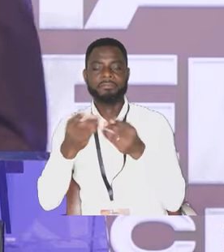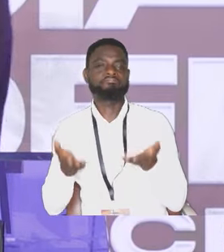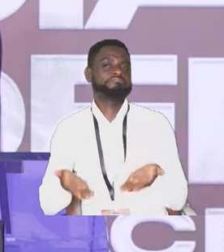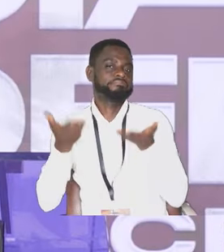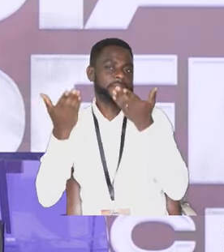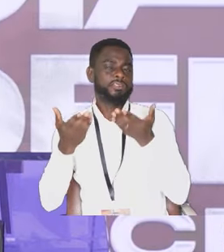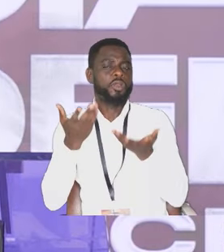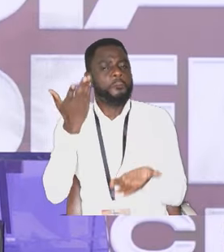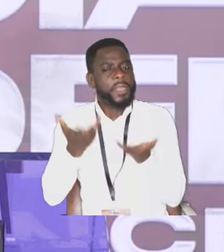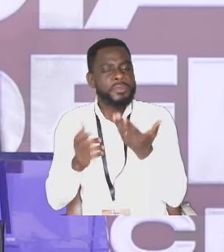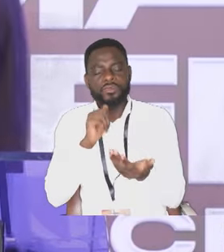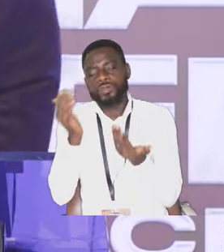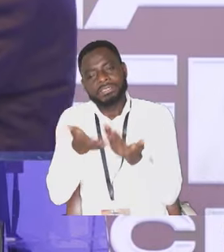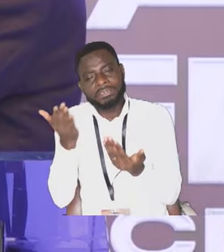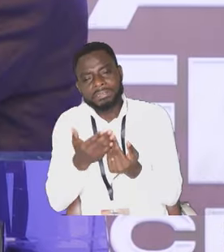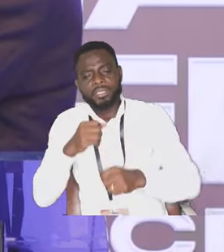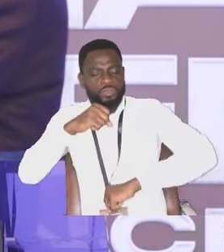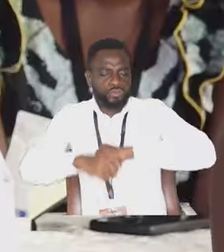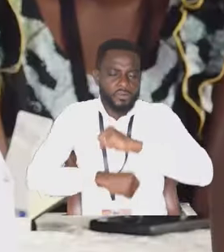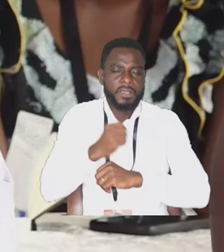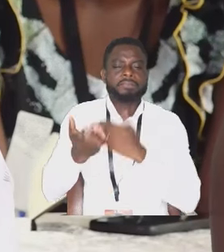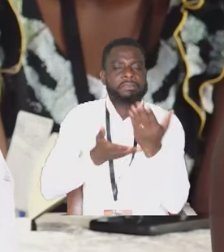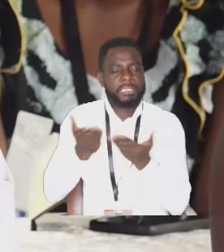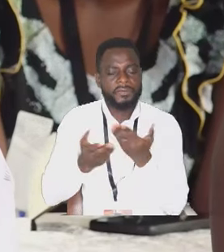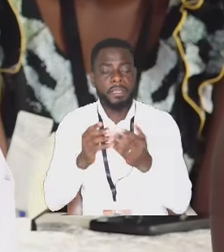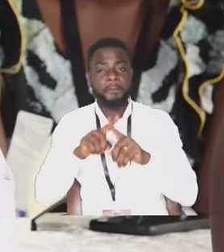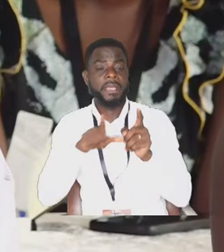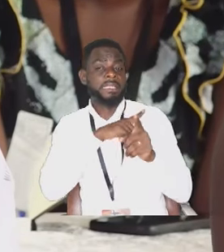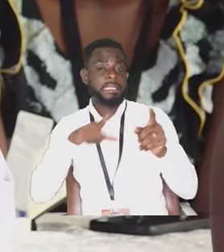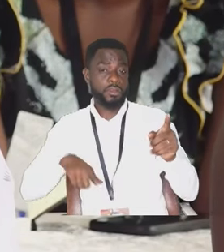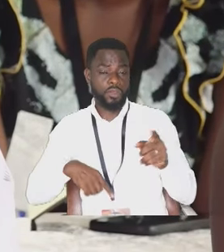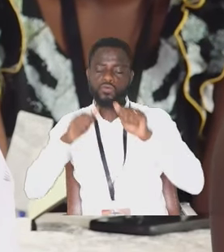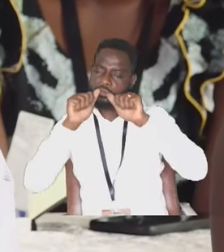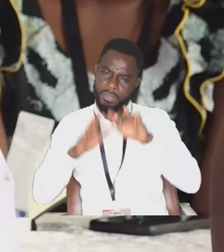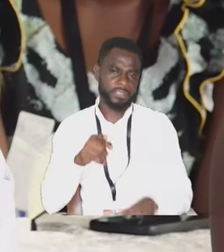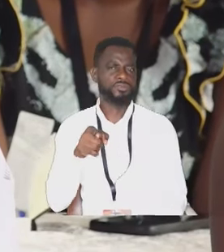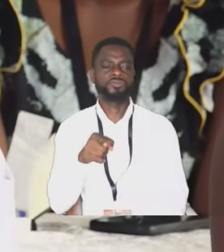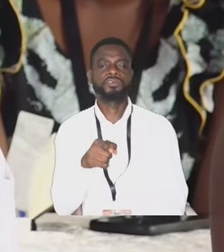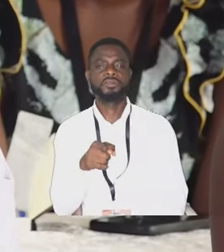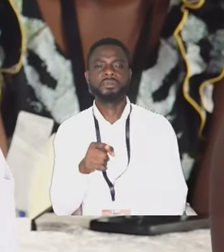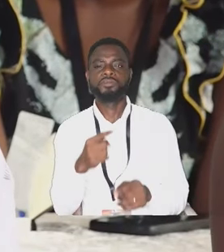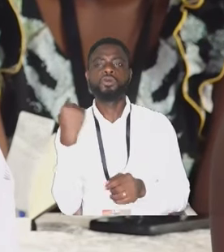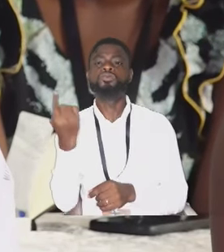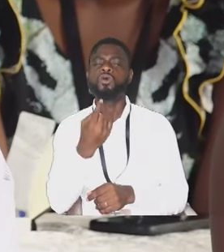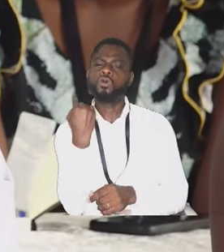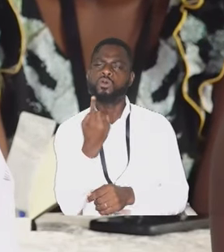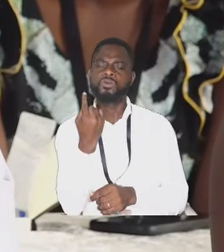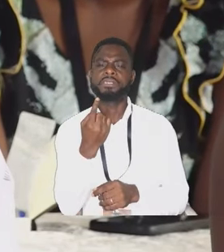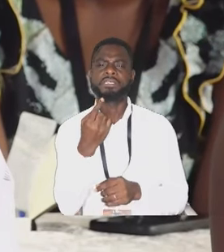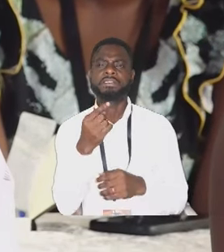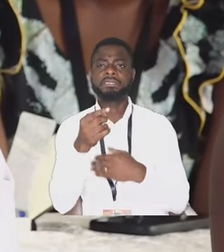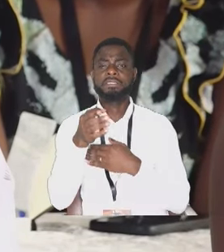not take it so easy by serving people, but the Lord will bless you. So it is the God